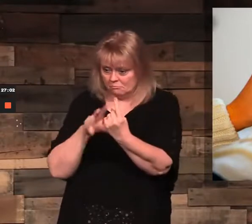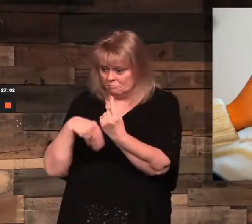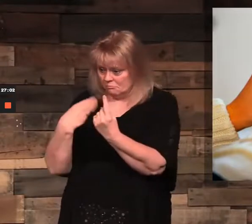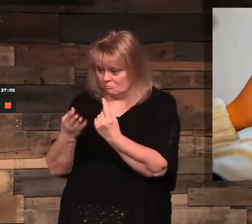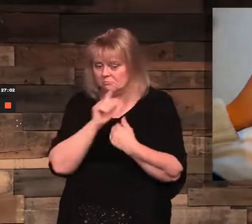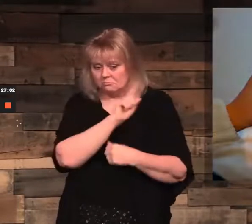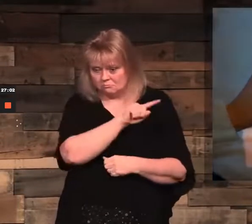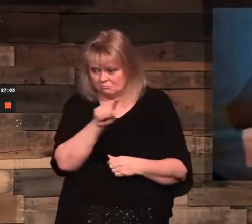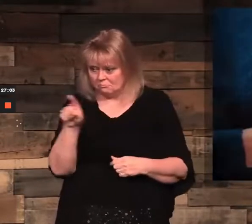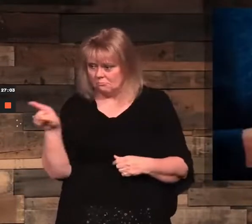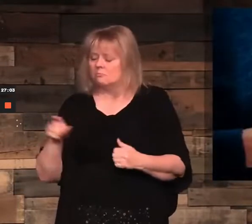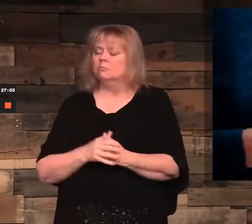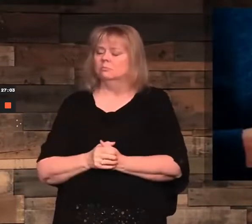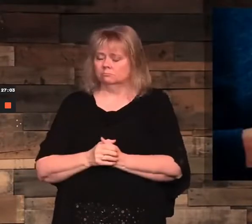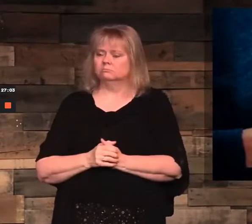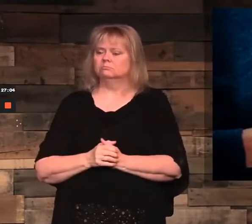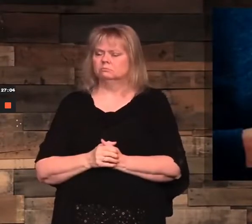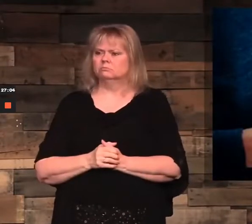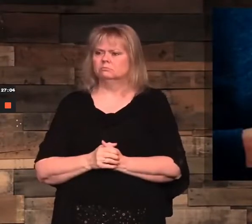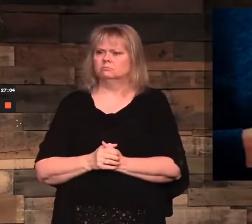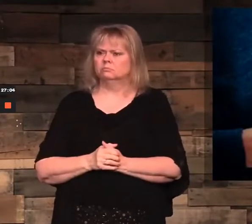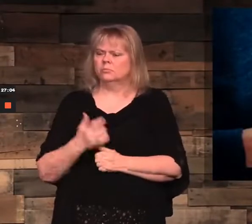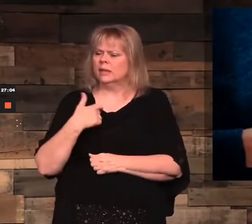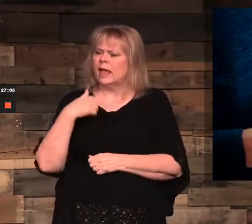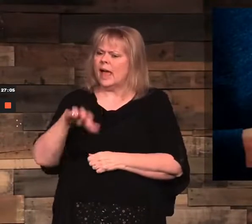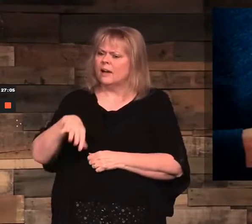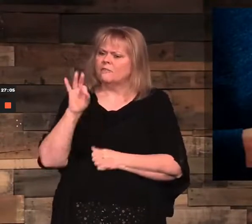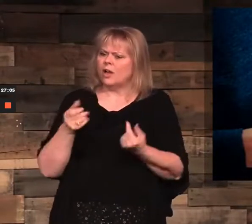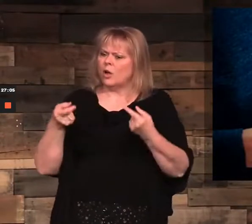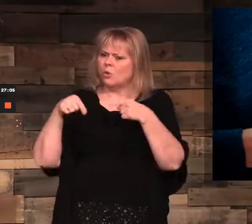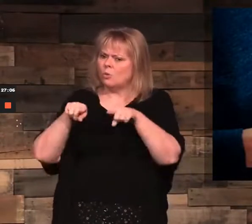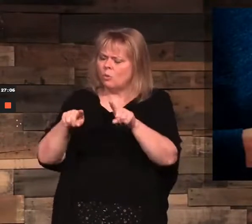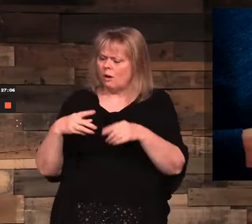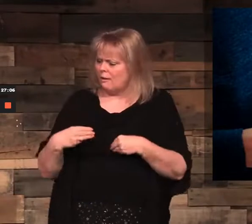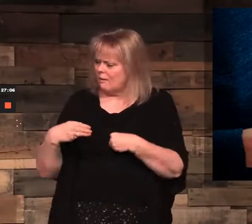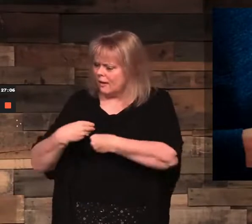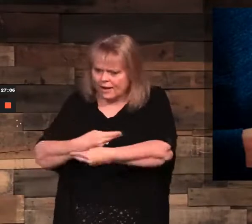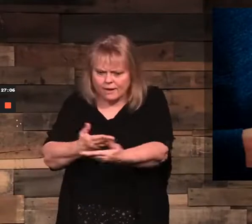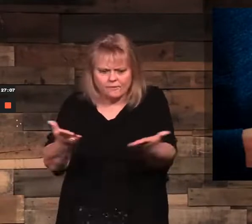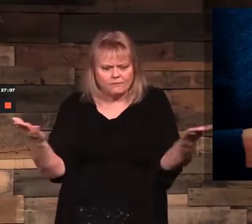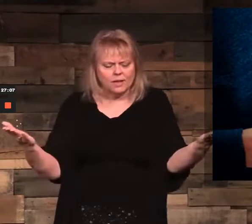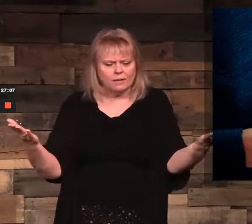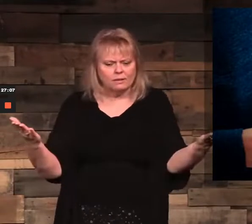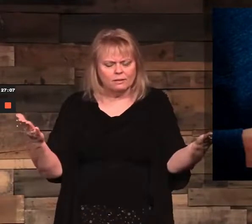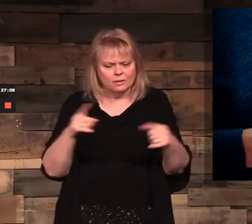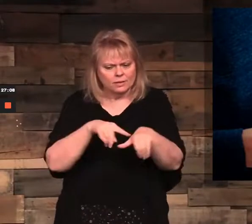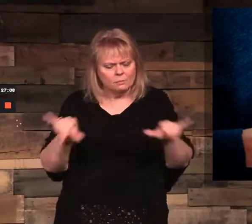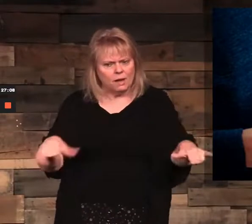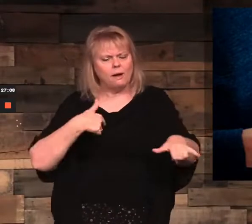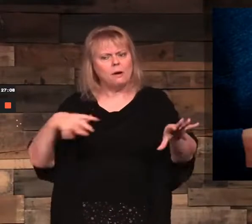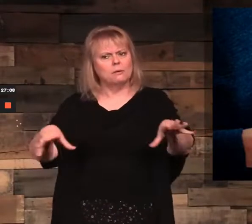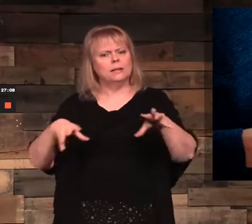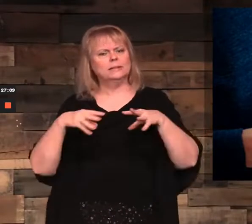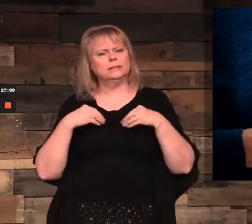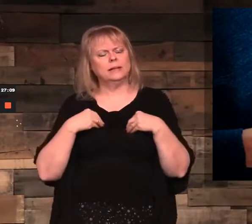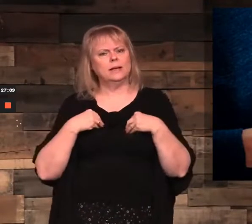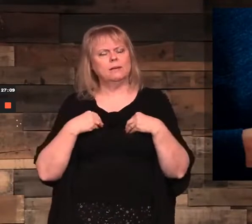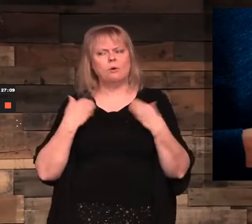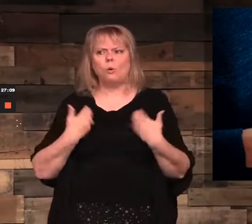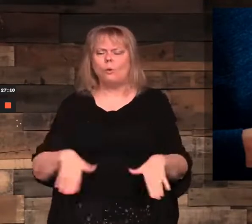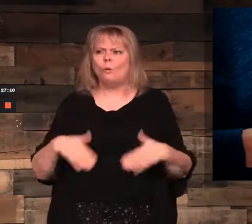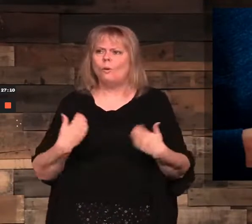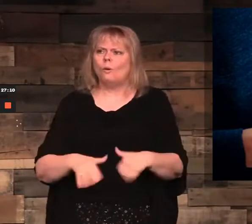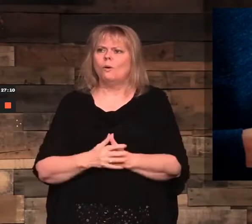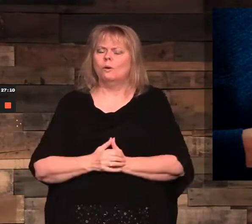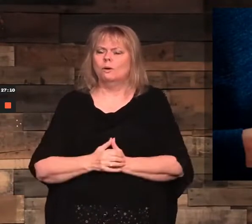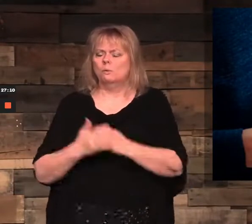And I found that in giving, I received, and that still my burden remained